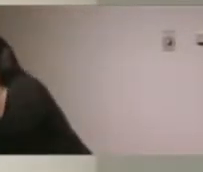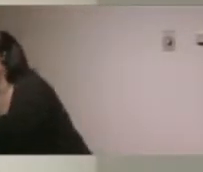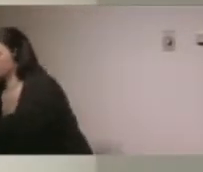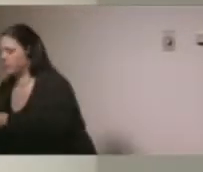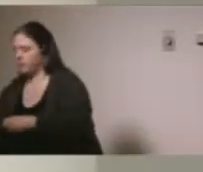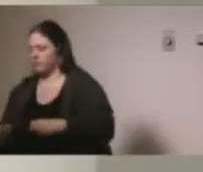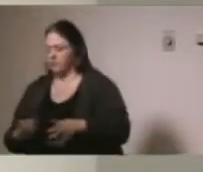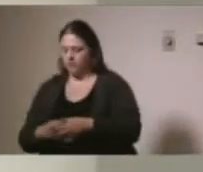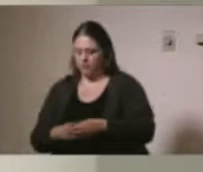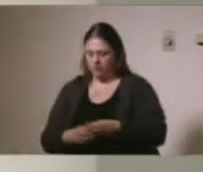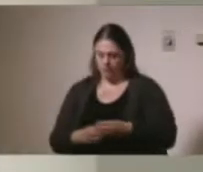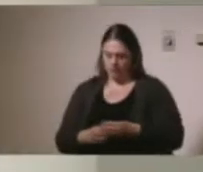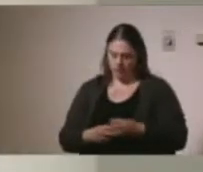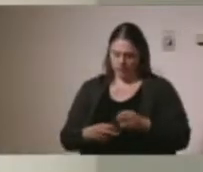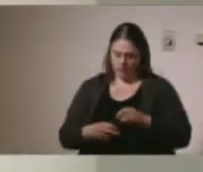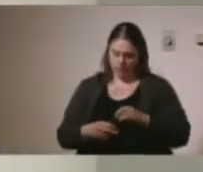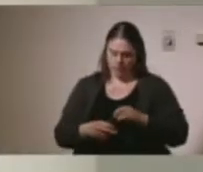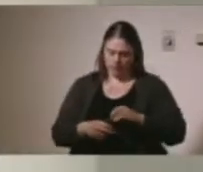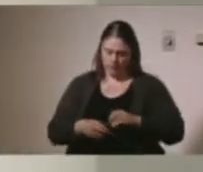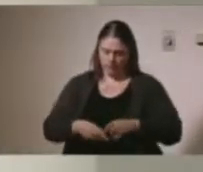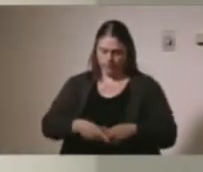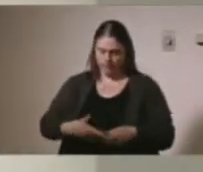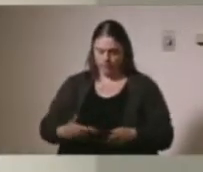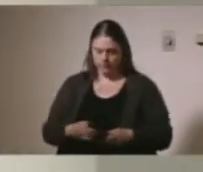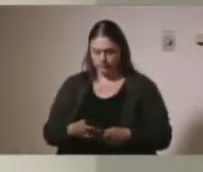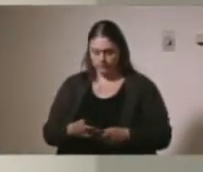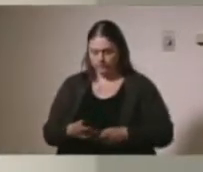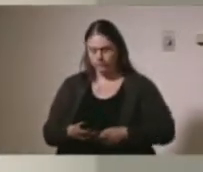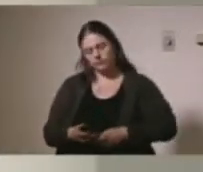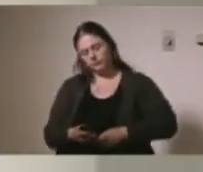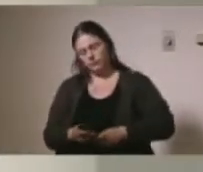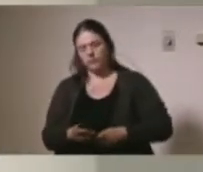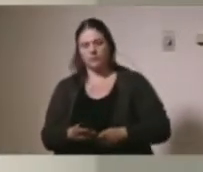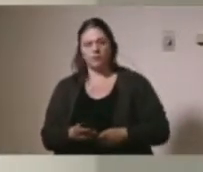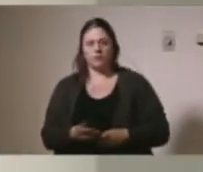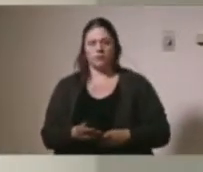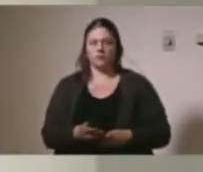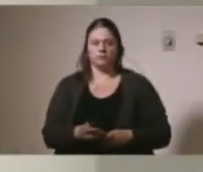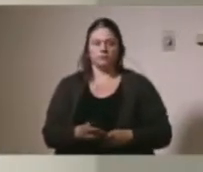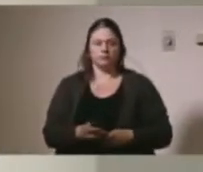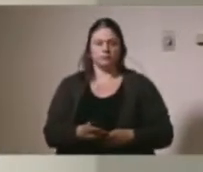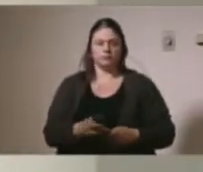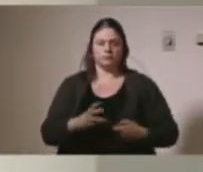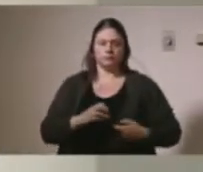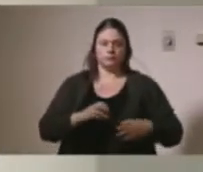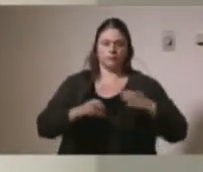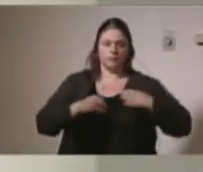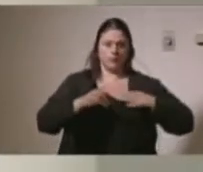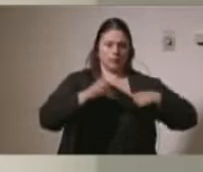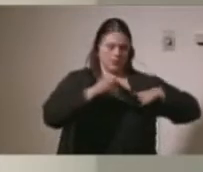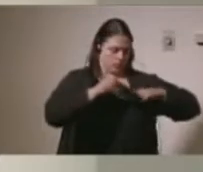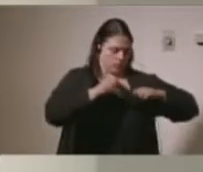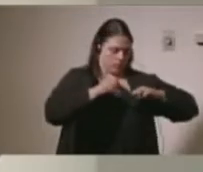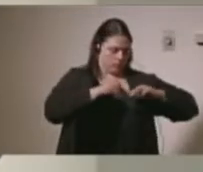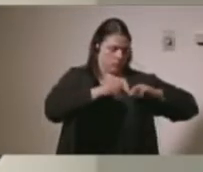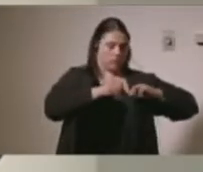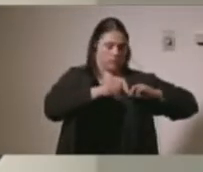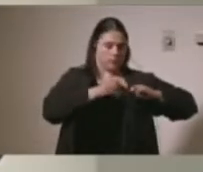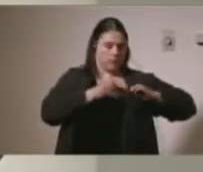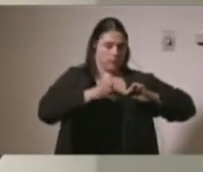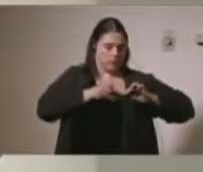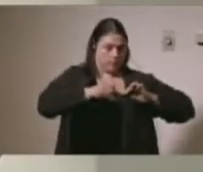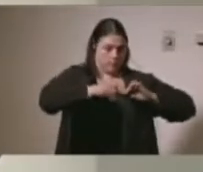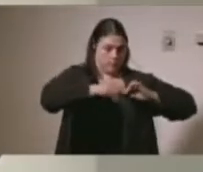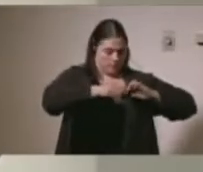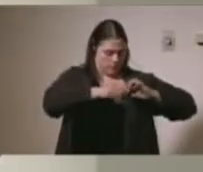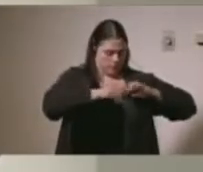to us that the Canadian banking system is not at all interested in postal banking services because they control the